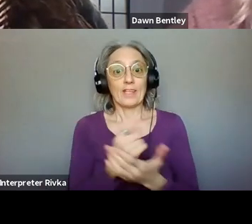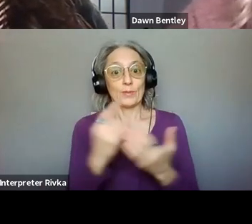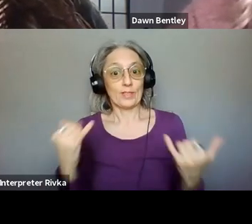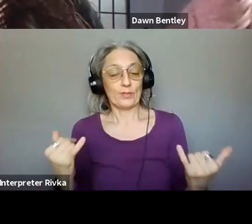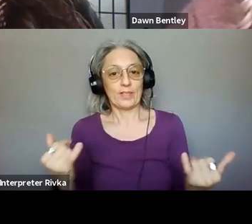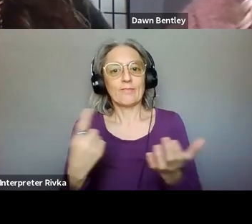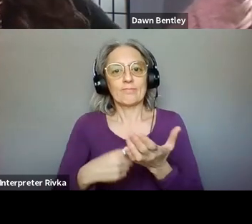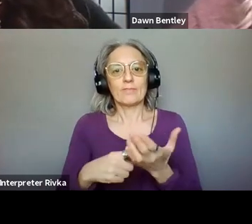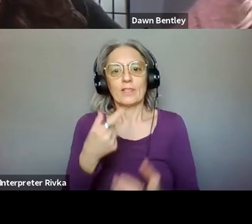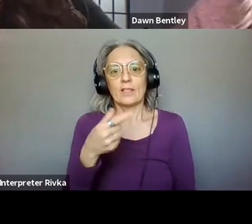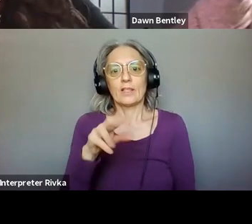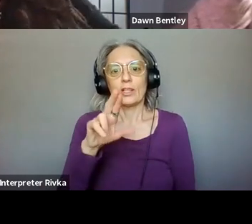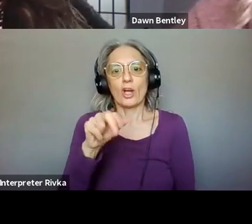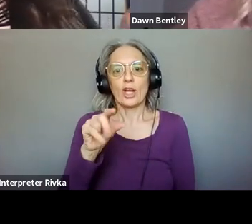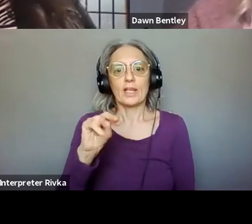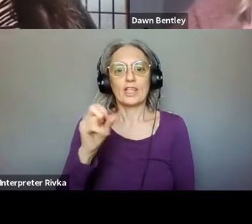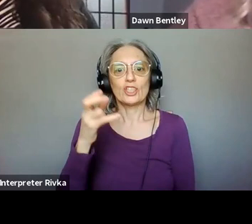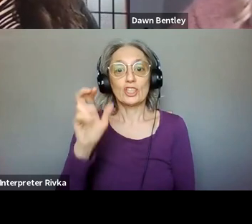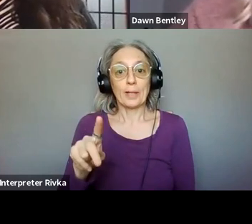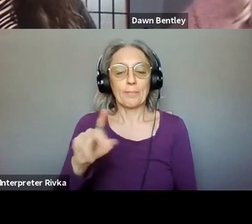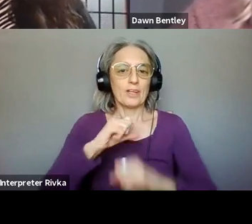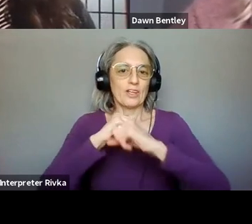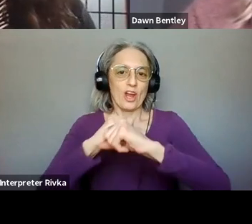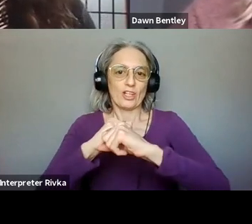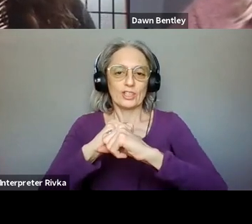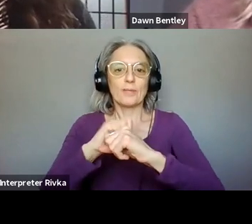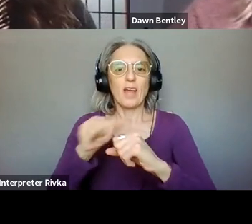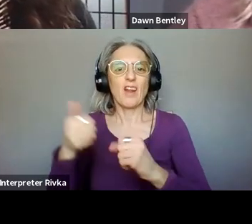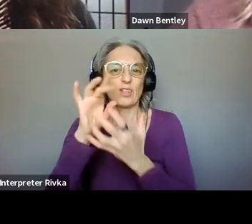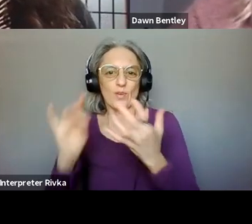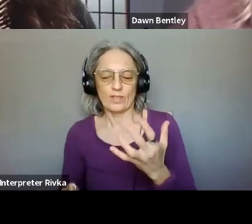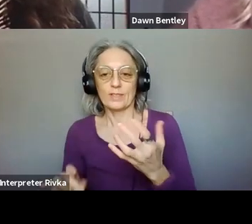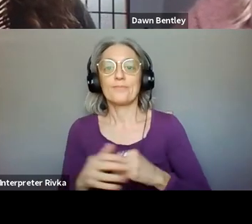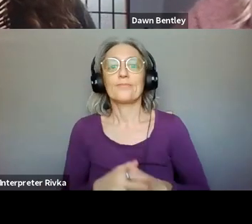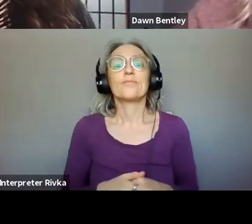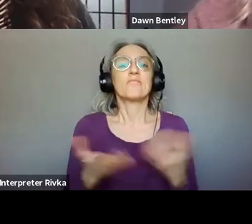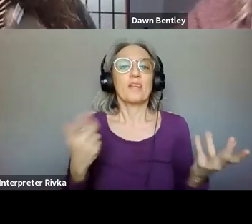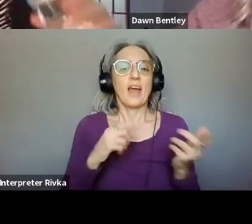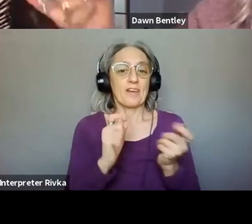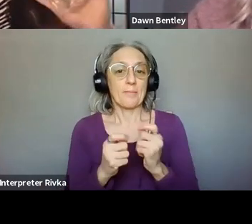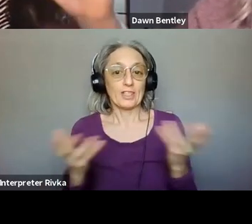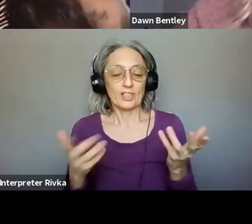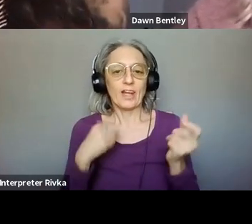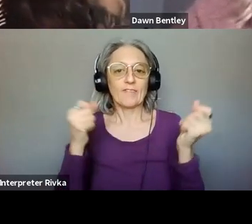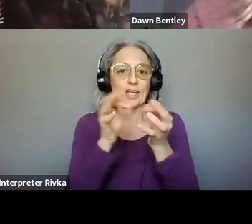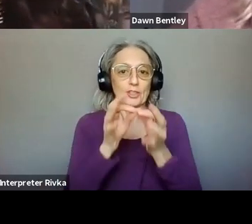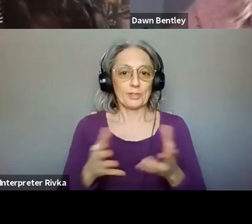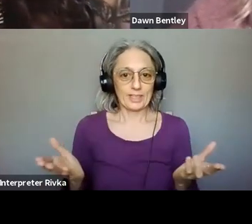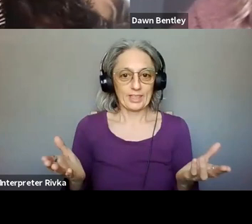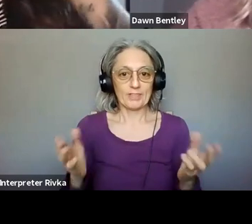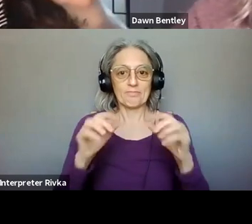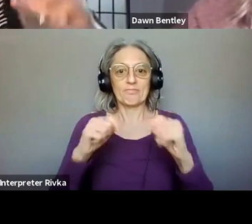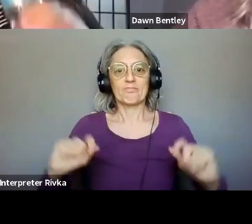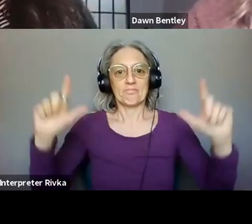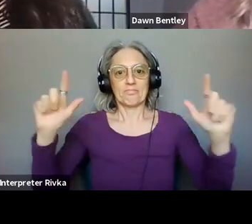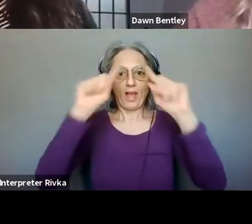its alternatives. As far as accommodations, we have an ASL interpreter that is on screen who, along with